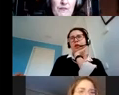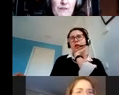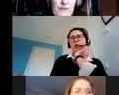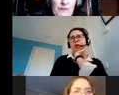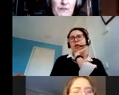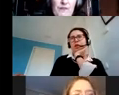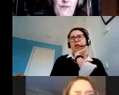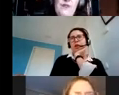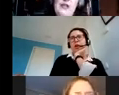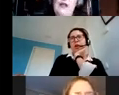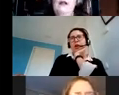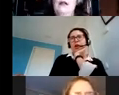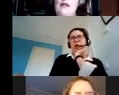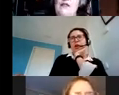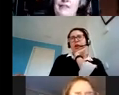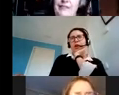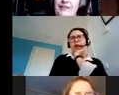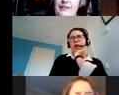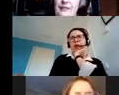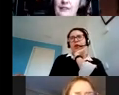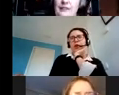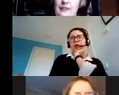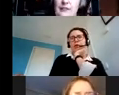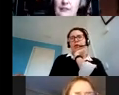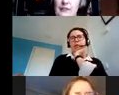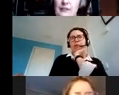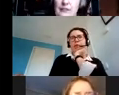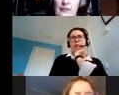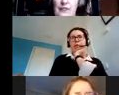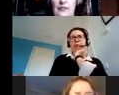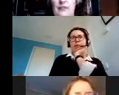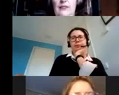when we look to the state duty to protect,